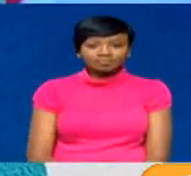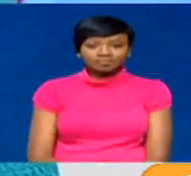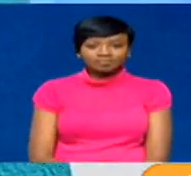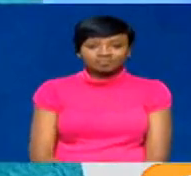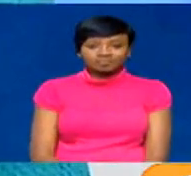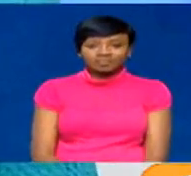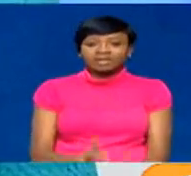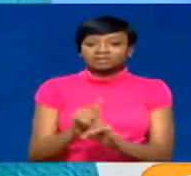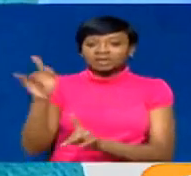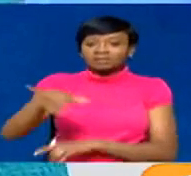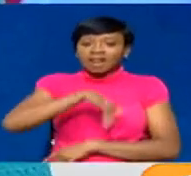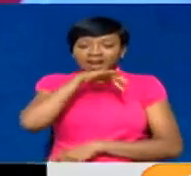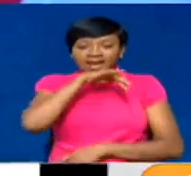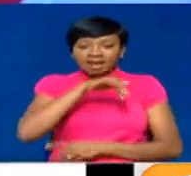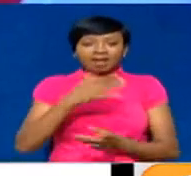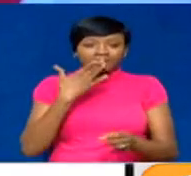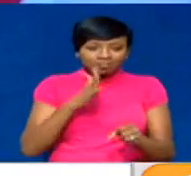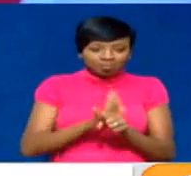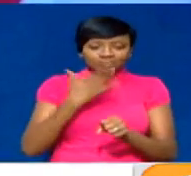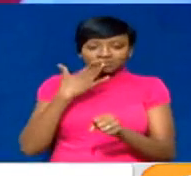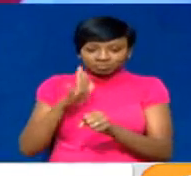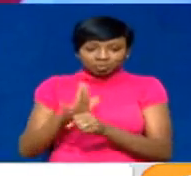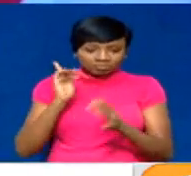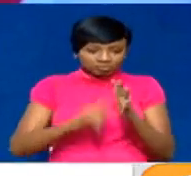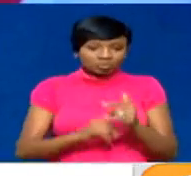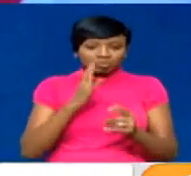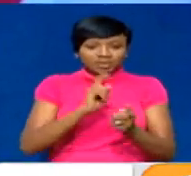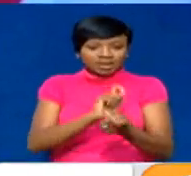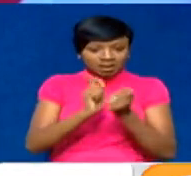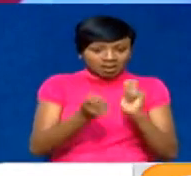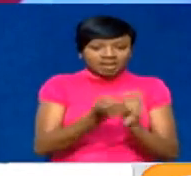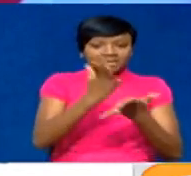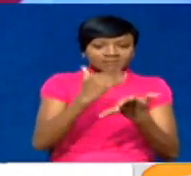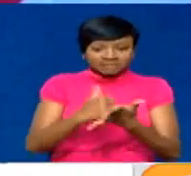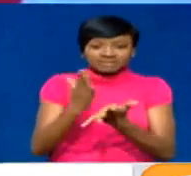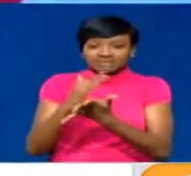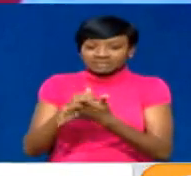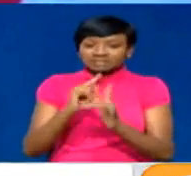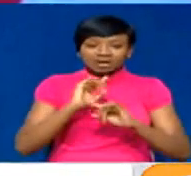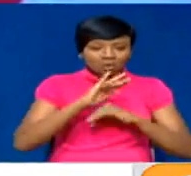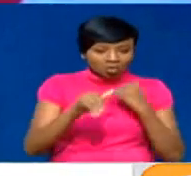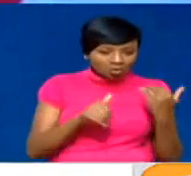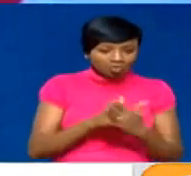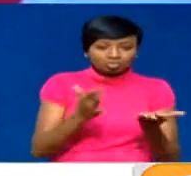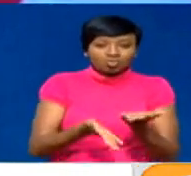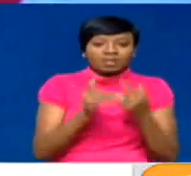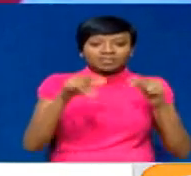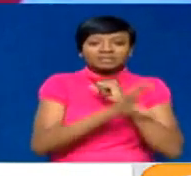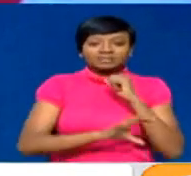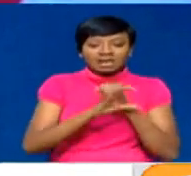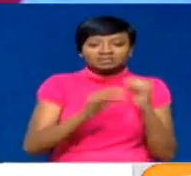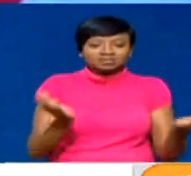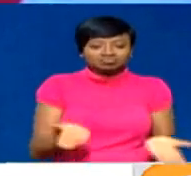In his acceptance speech, soon after his formal nomination, Raila Odinga promised to transform every sector of the country